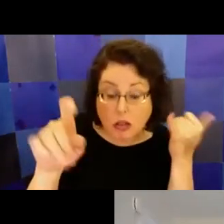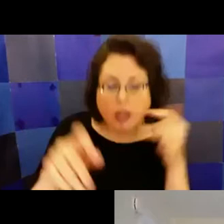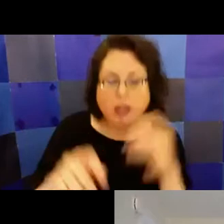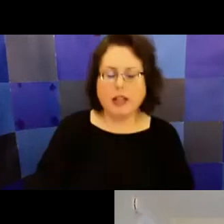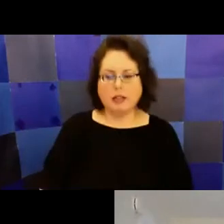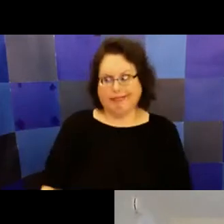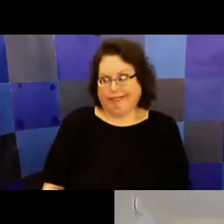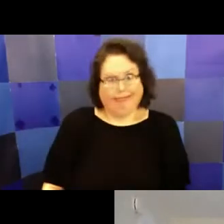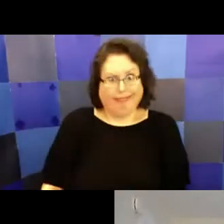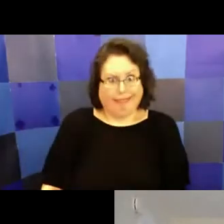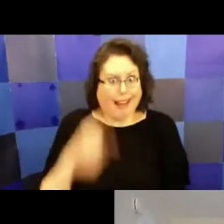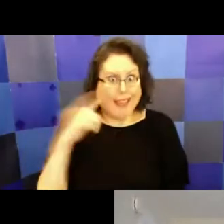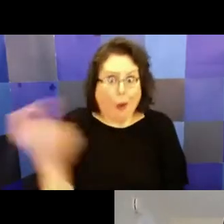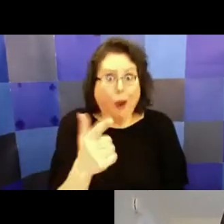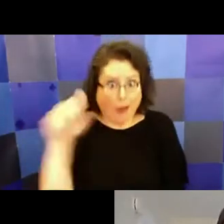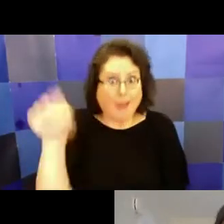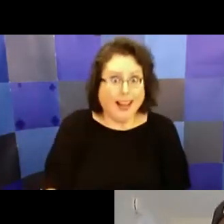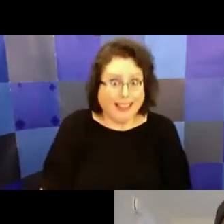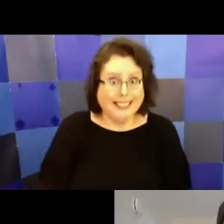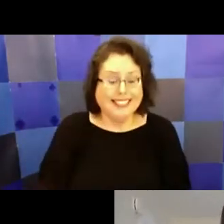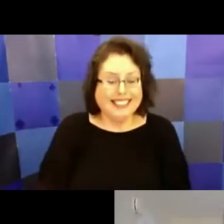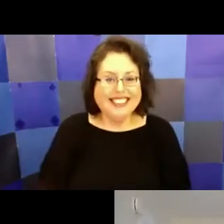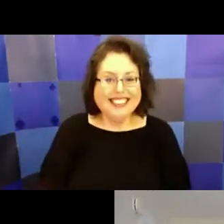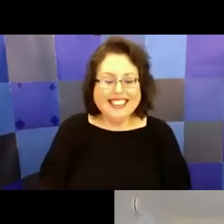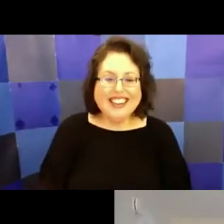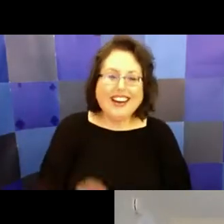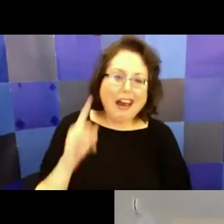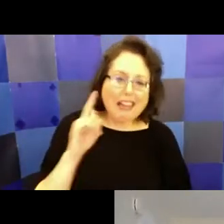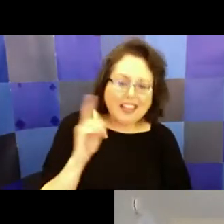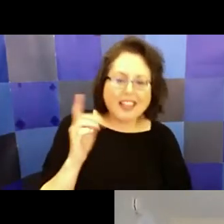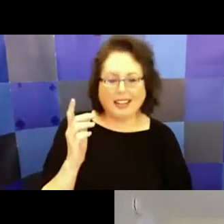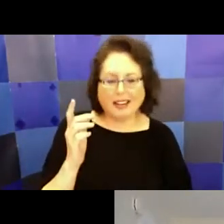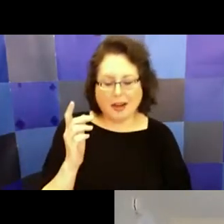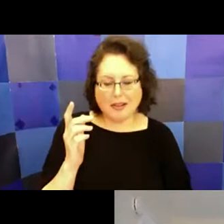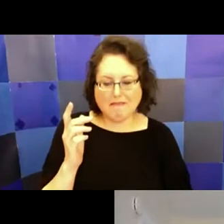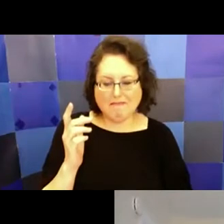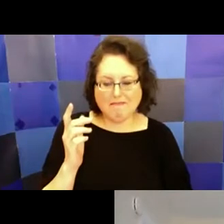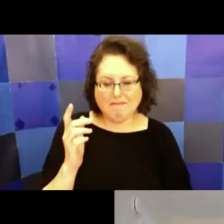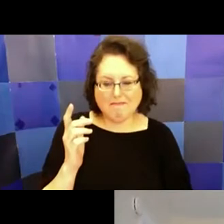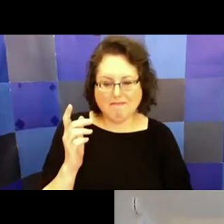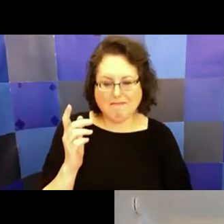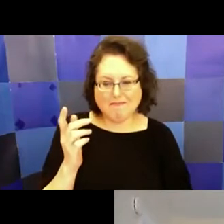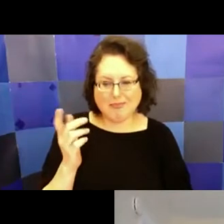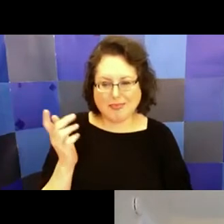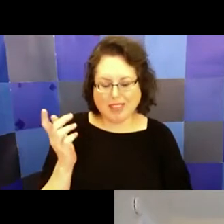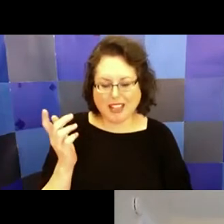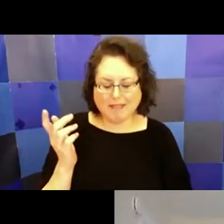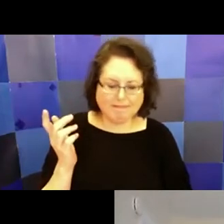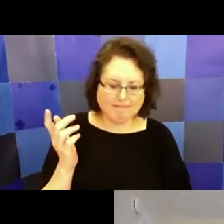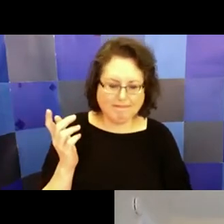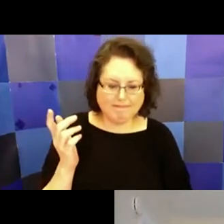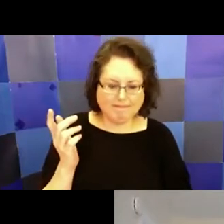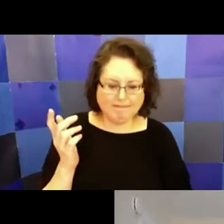don't. I mean, I think that there has been, you know, I think